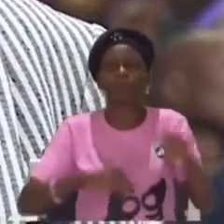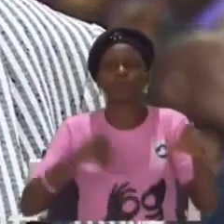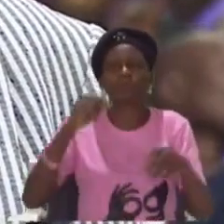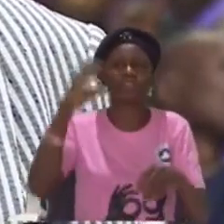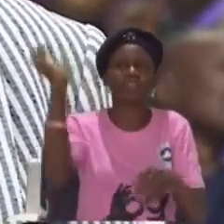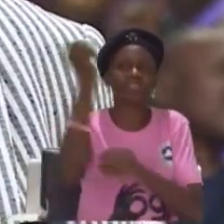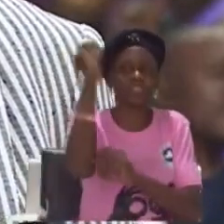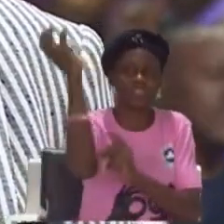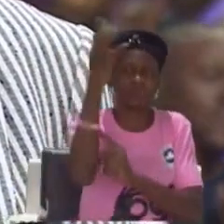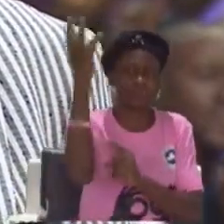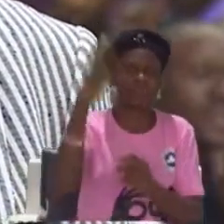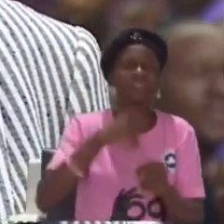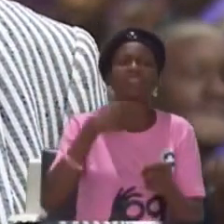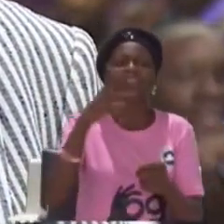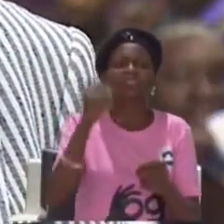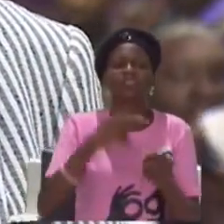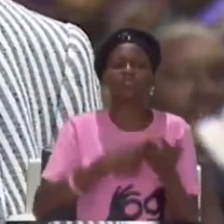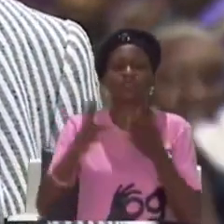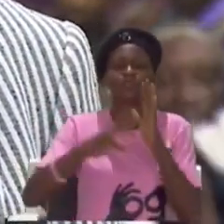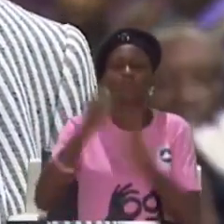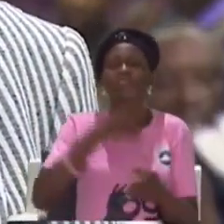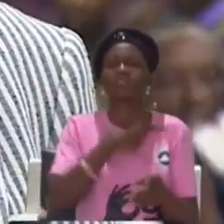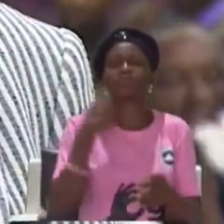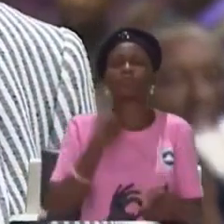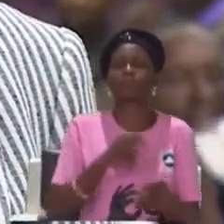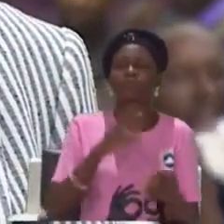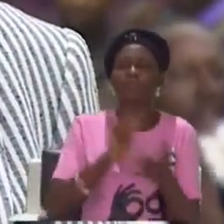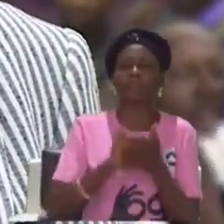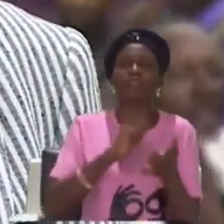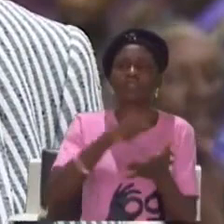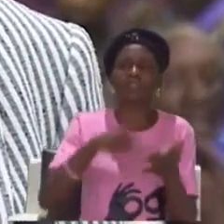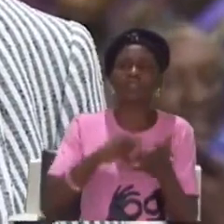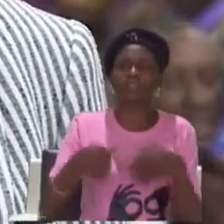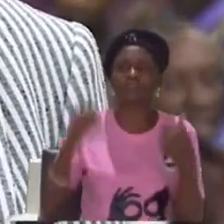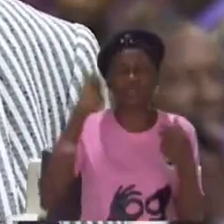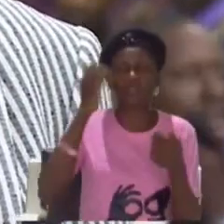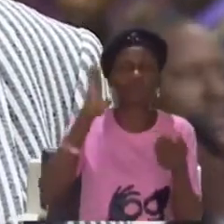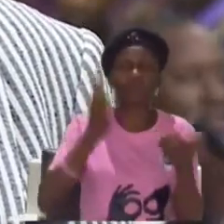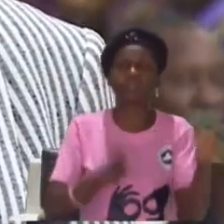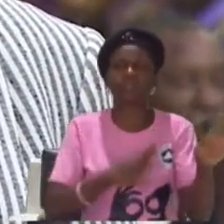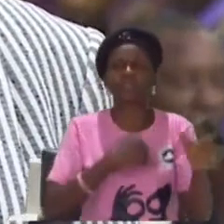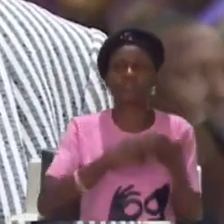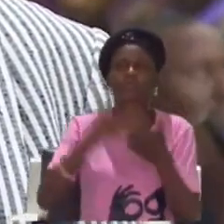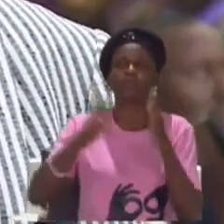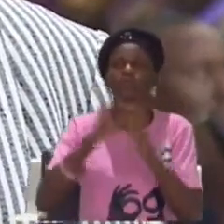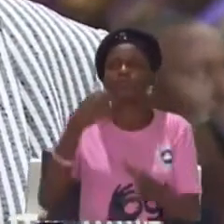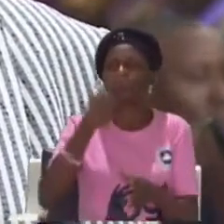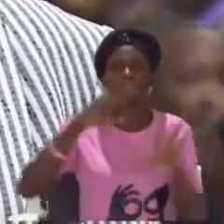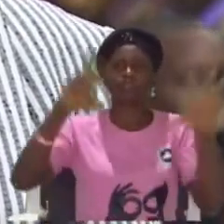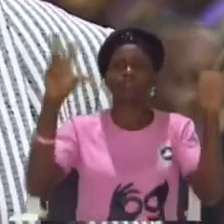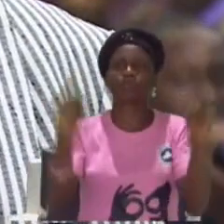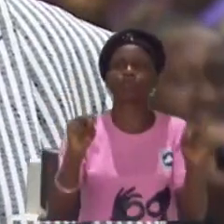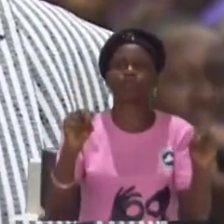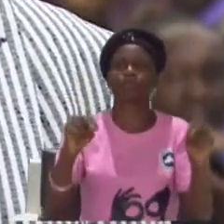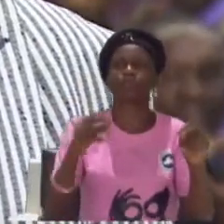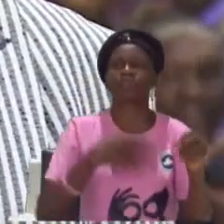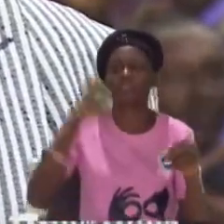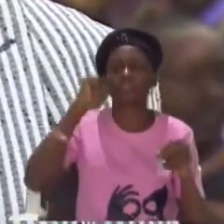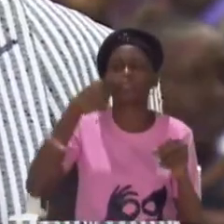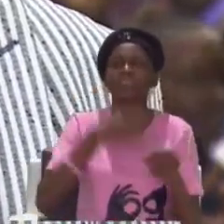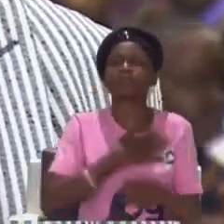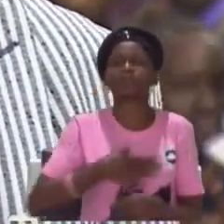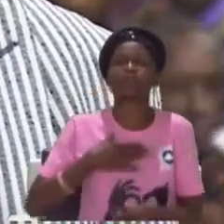And I said to the Holy Spirit, I'm a pastor. Is this house gonna die? And the Holy Spirit said, no. And I said,